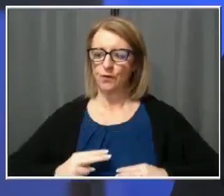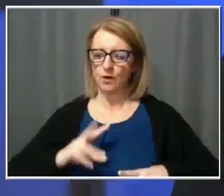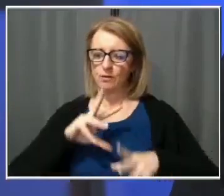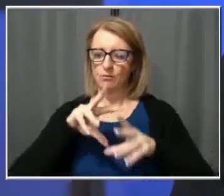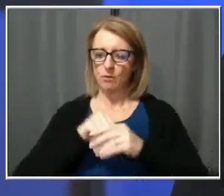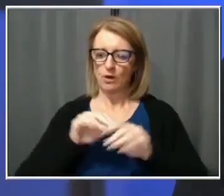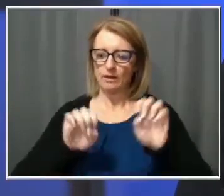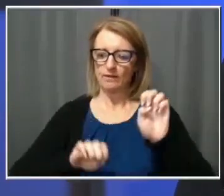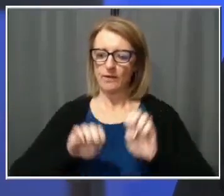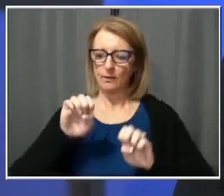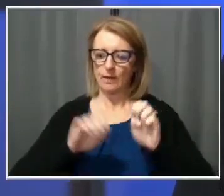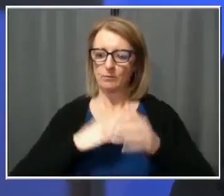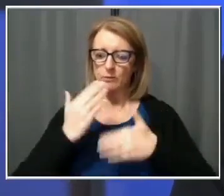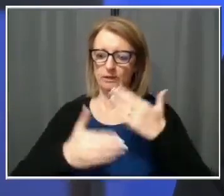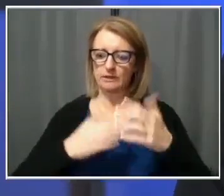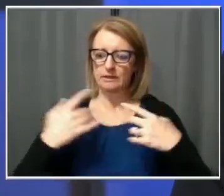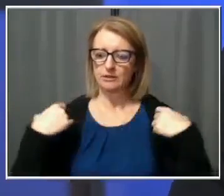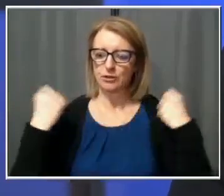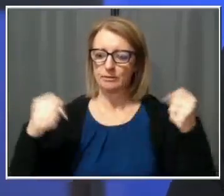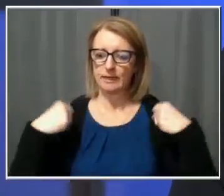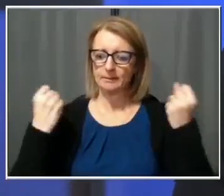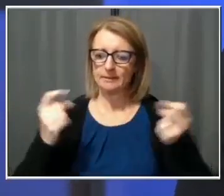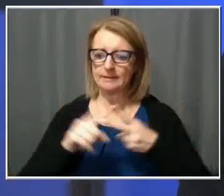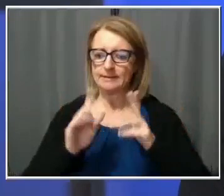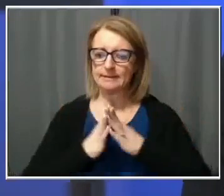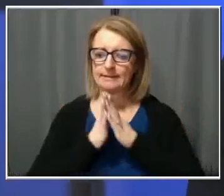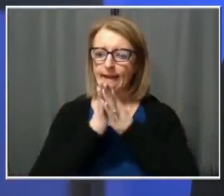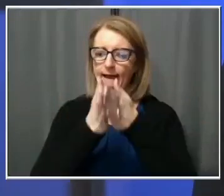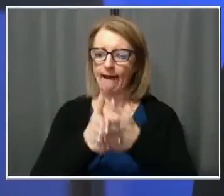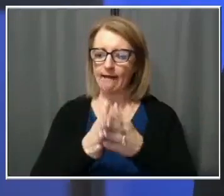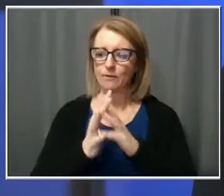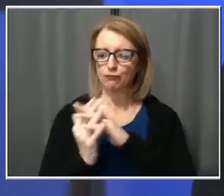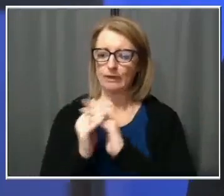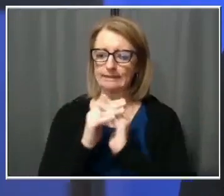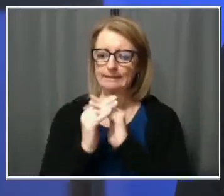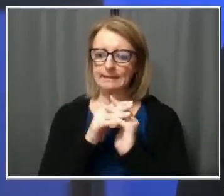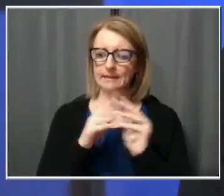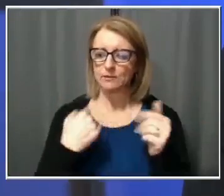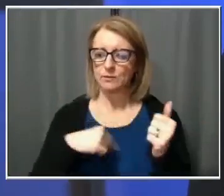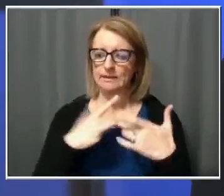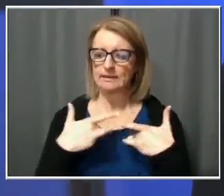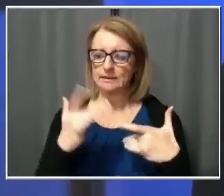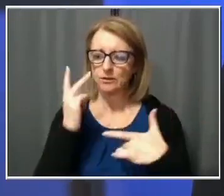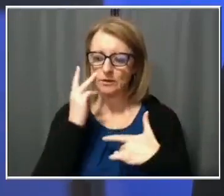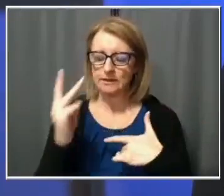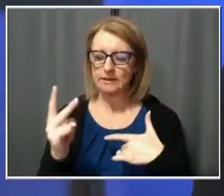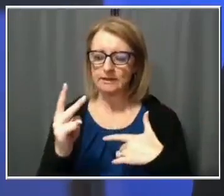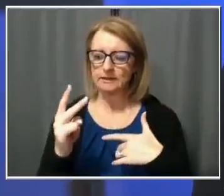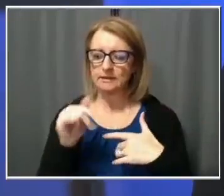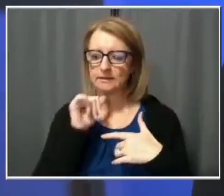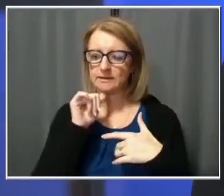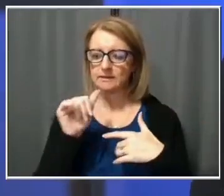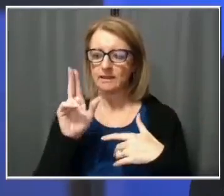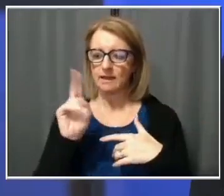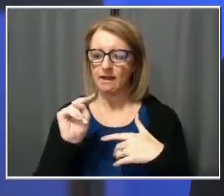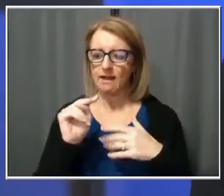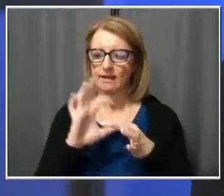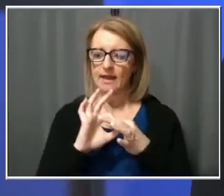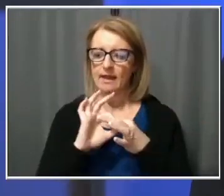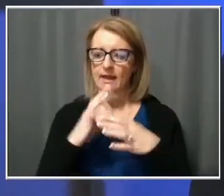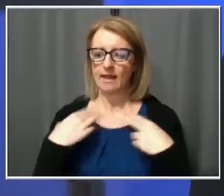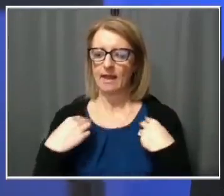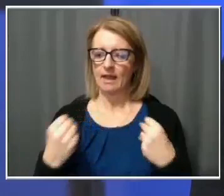evaluation process, like gymnastics, like dive, like wrestling, what we tend to see are unhealthy relationships with body,